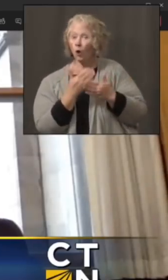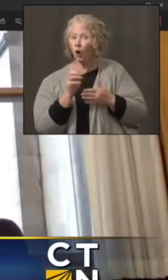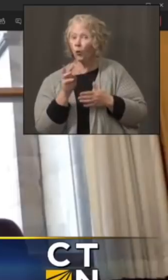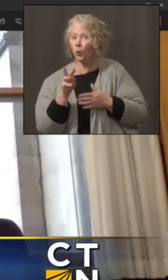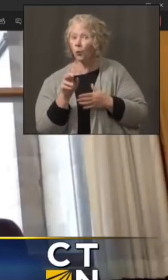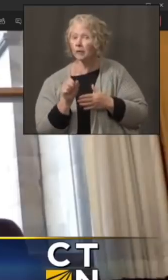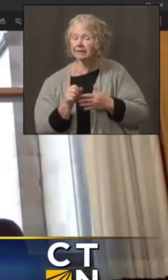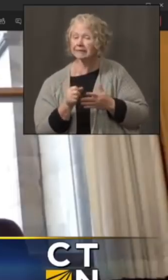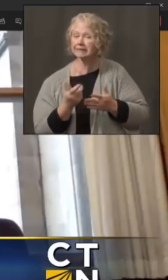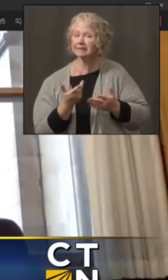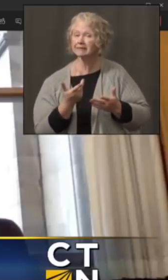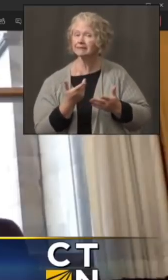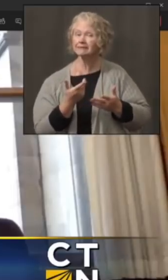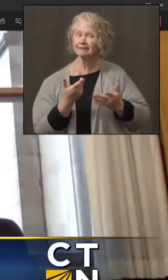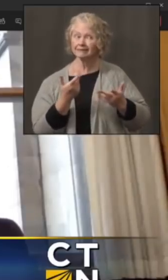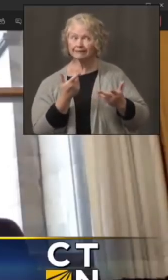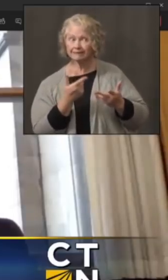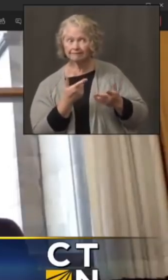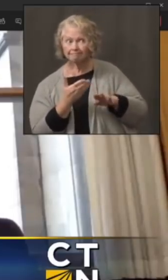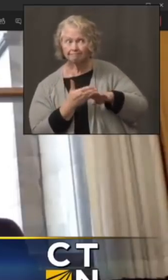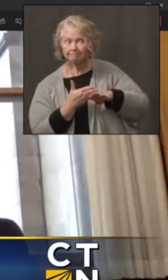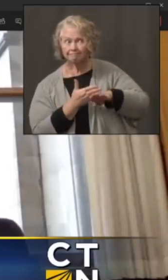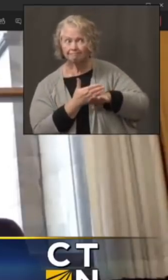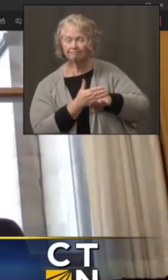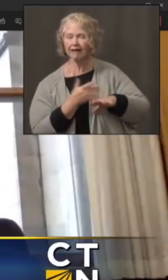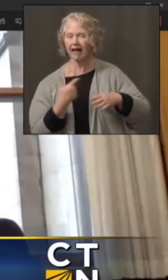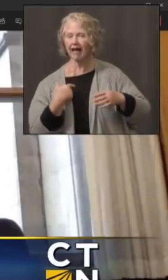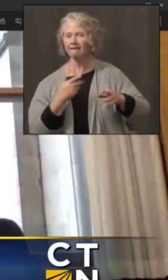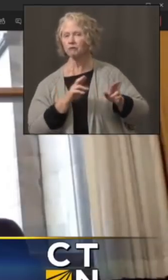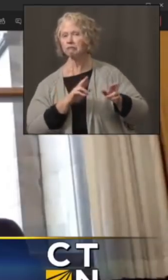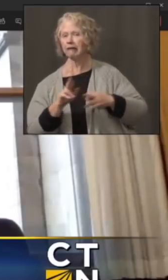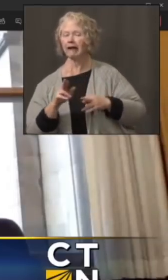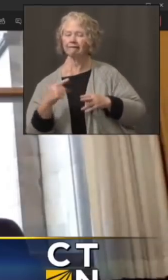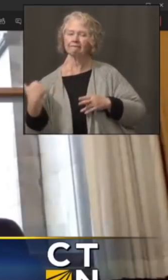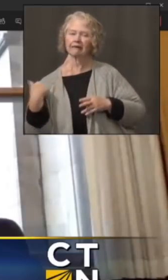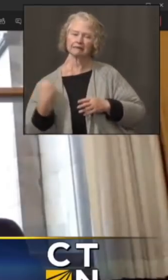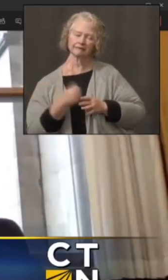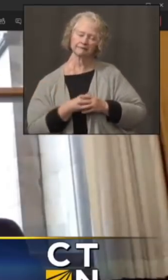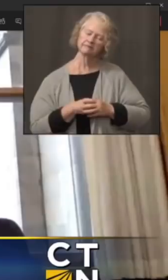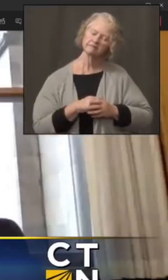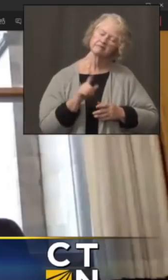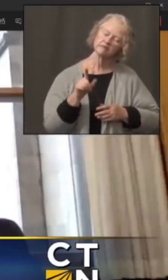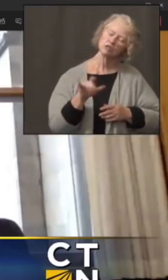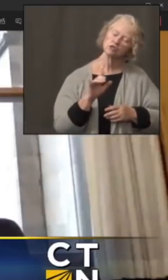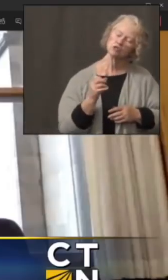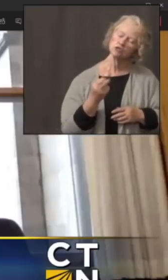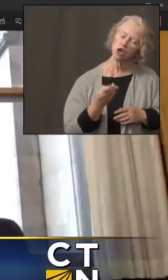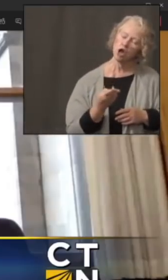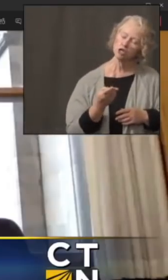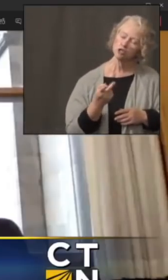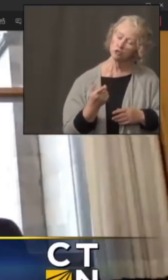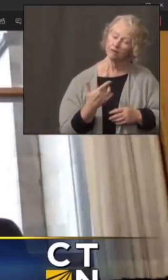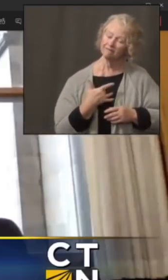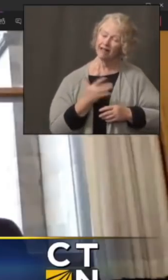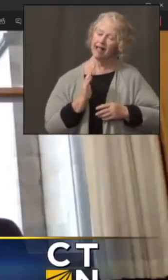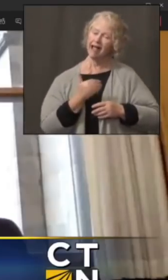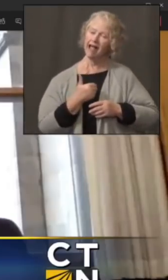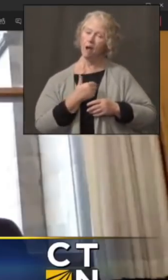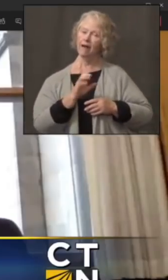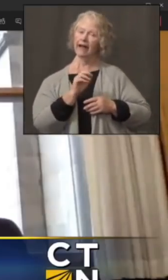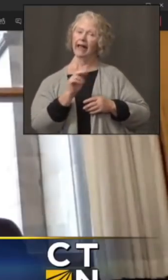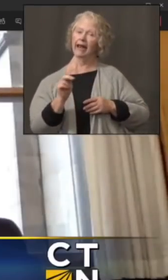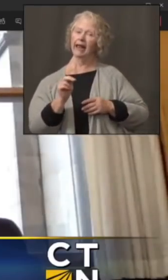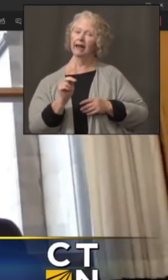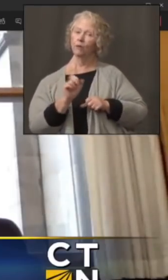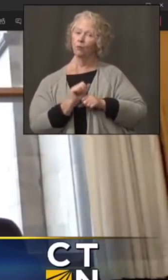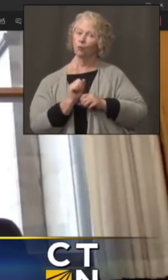level on the continued progression of the vaccine candidates. And Josh, how do you feel state workers are doing with all this? They've been on